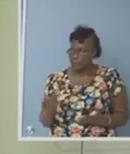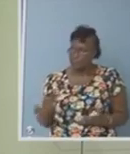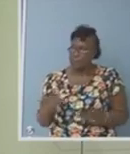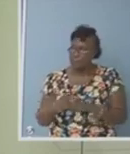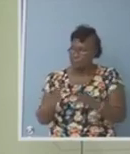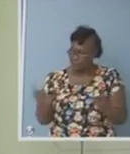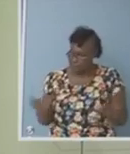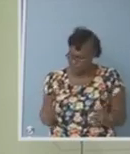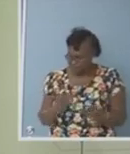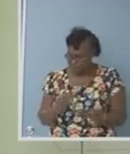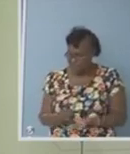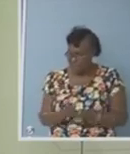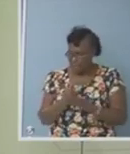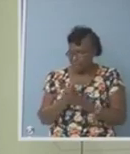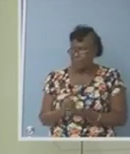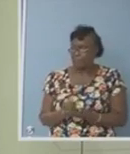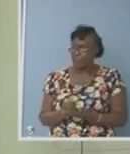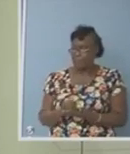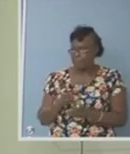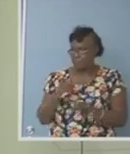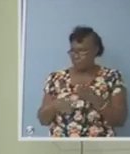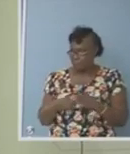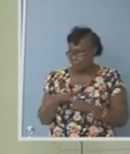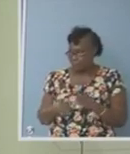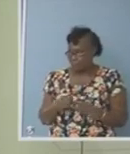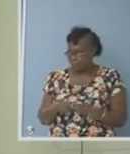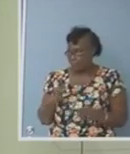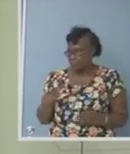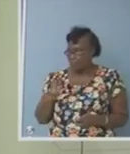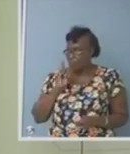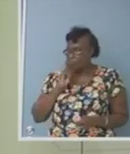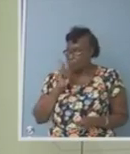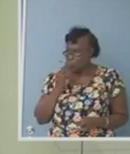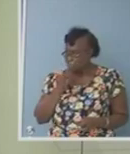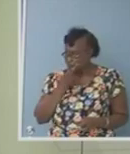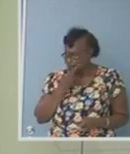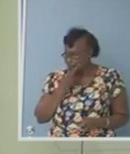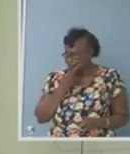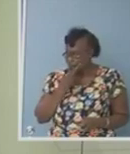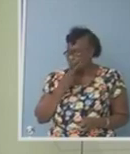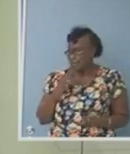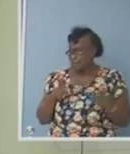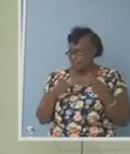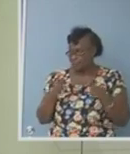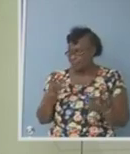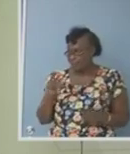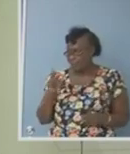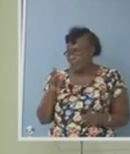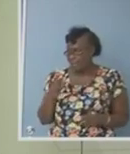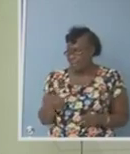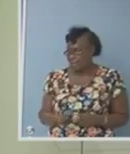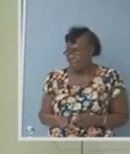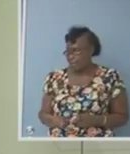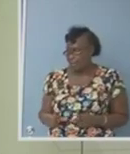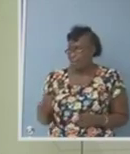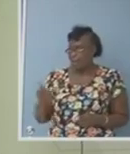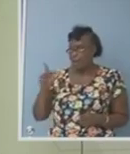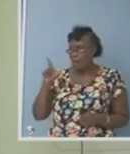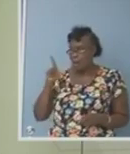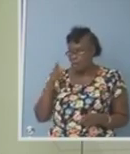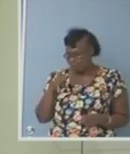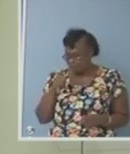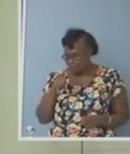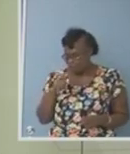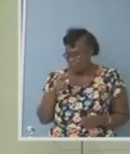place. One restaurant is now implementing lunch and curbside pickup.